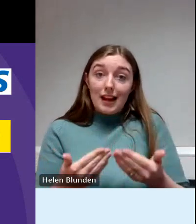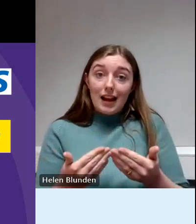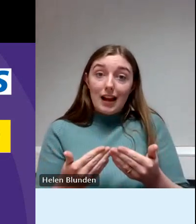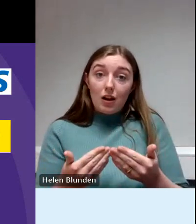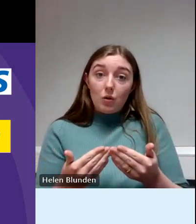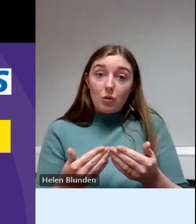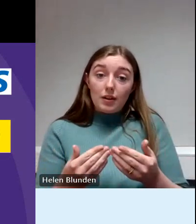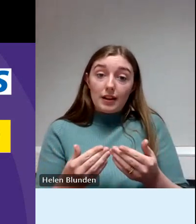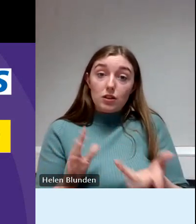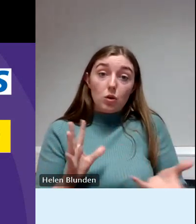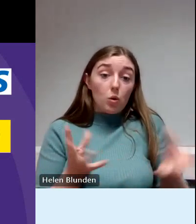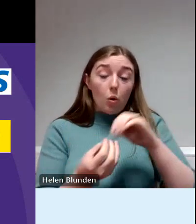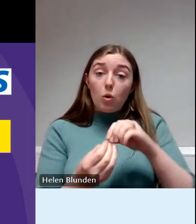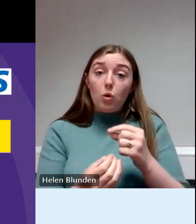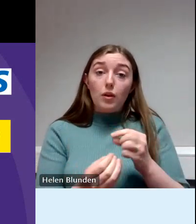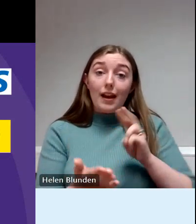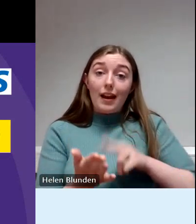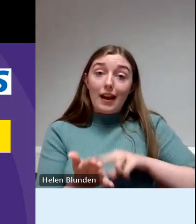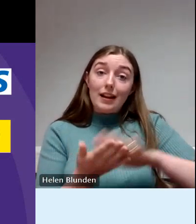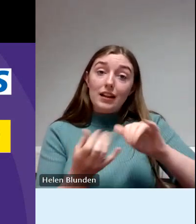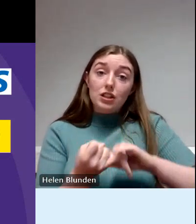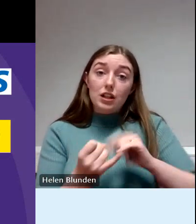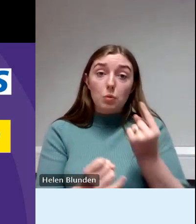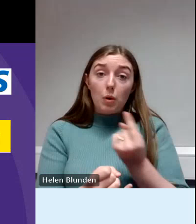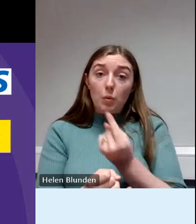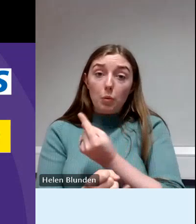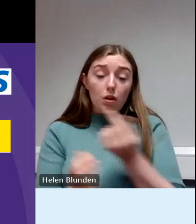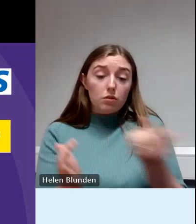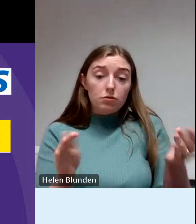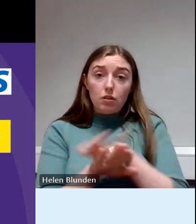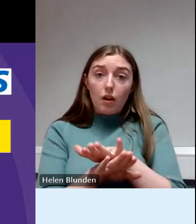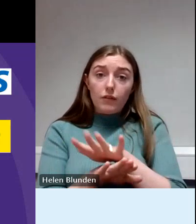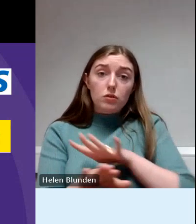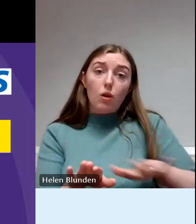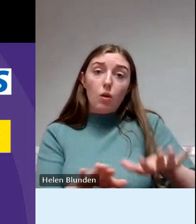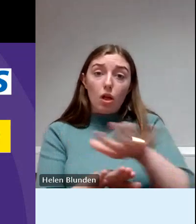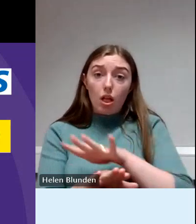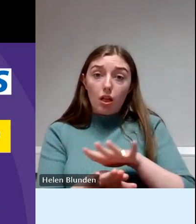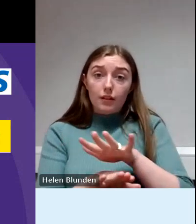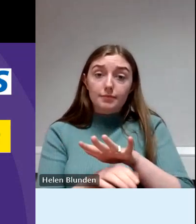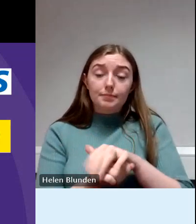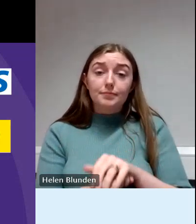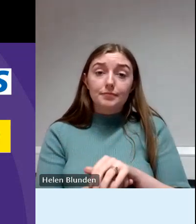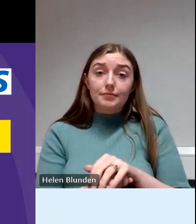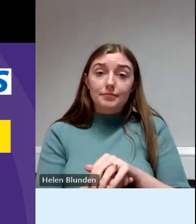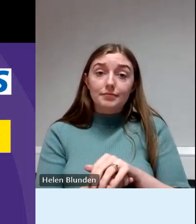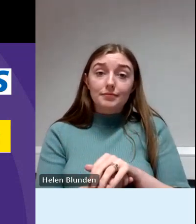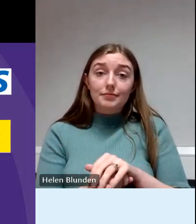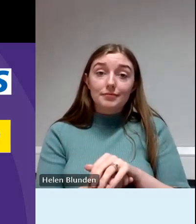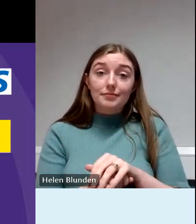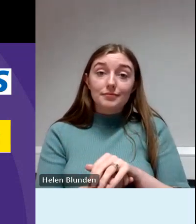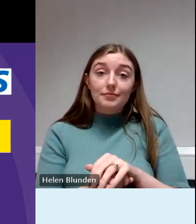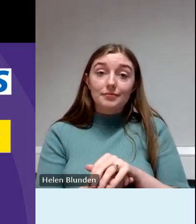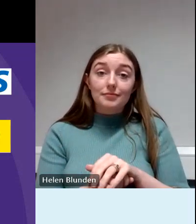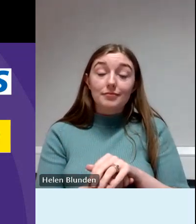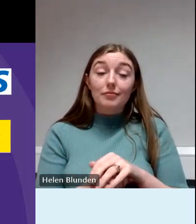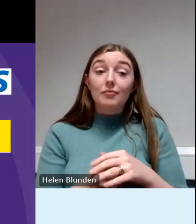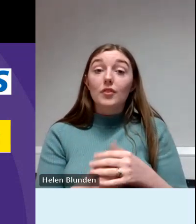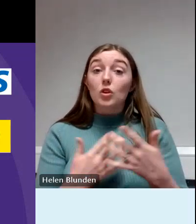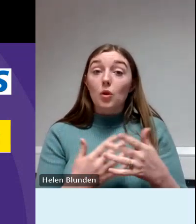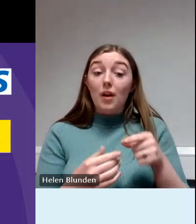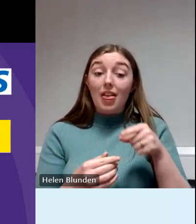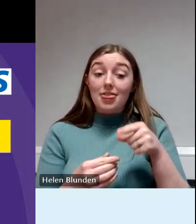111 contract that's provided by Derbyshire Healthcare United, and so that